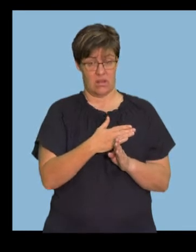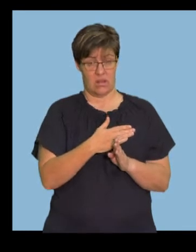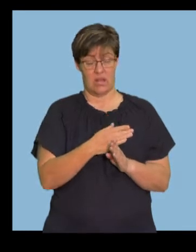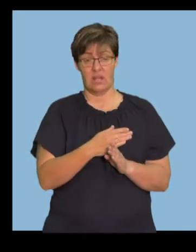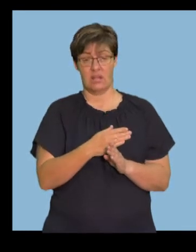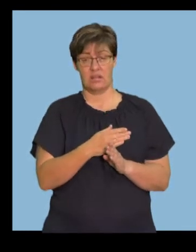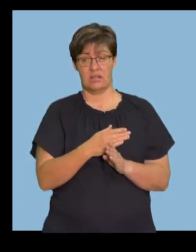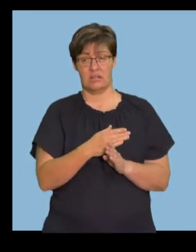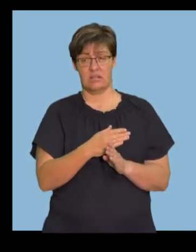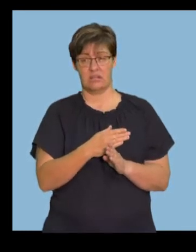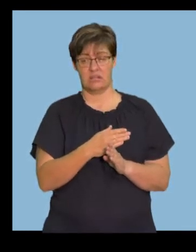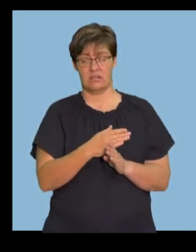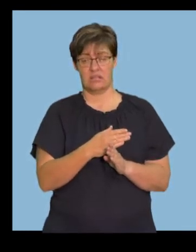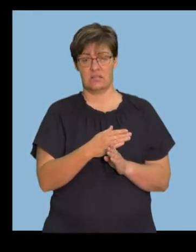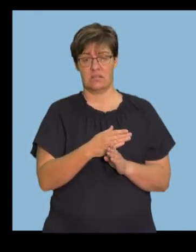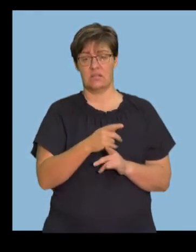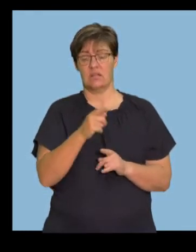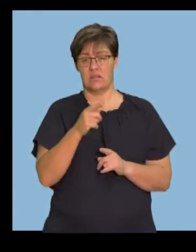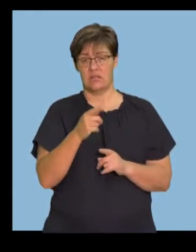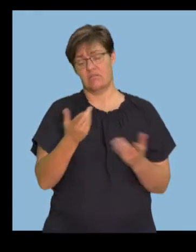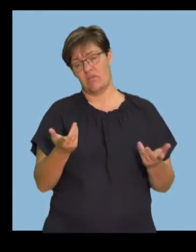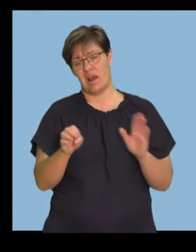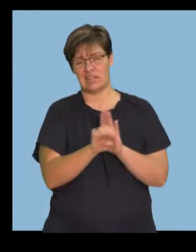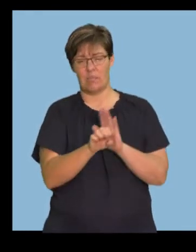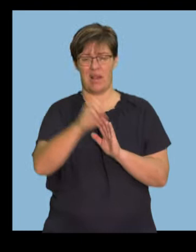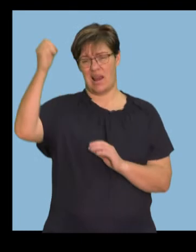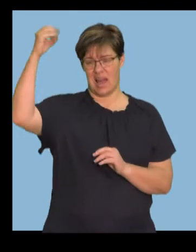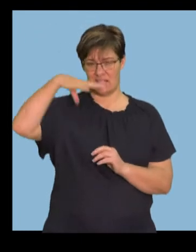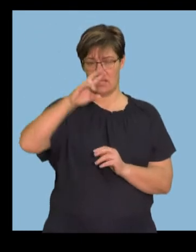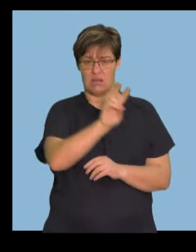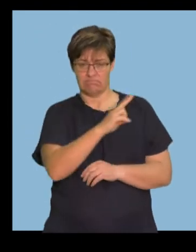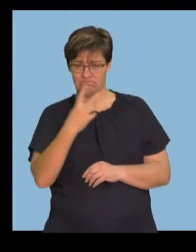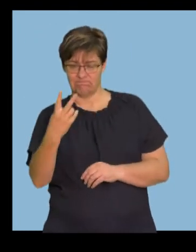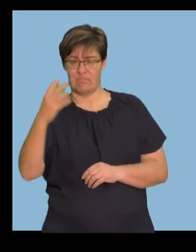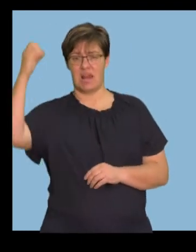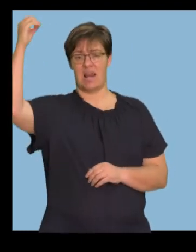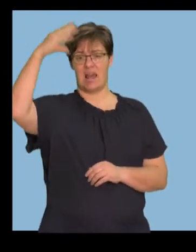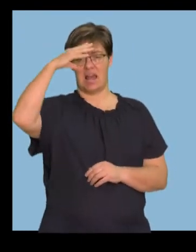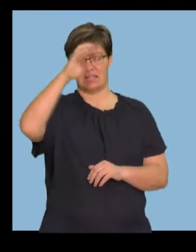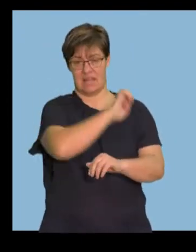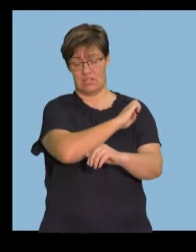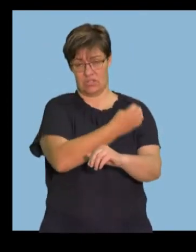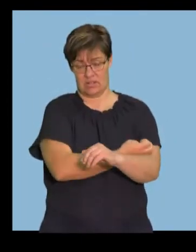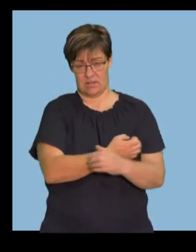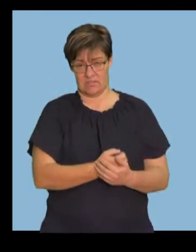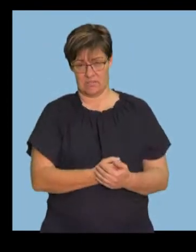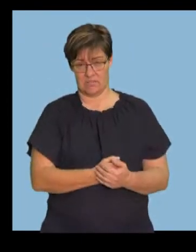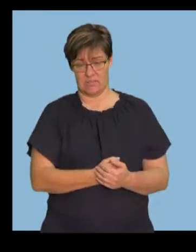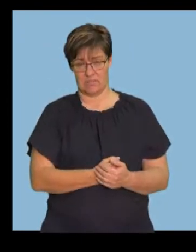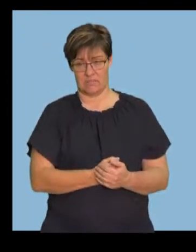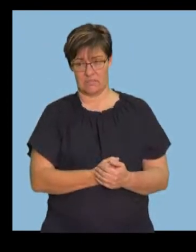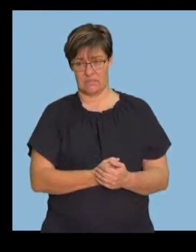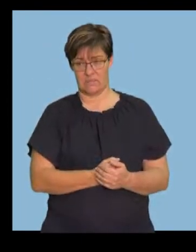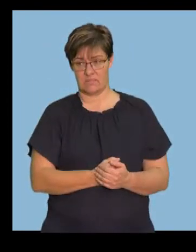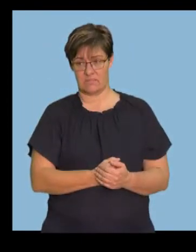when, 1 joule of electrical energy, for example, in a light bulb, is converted to light energy, okay? So a joule